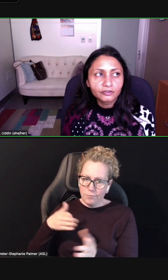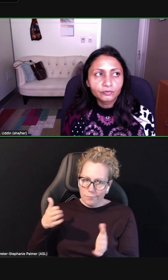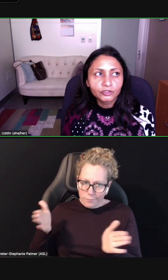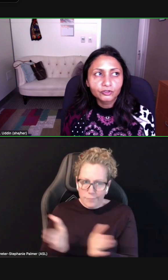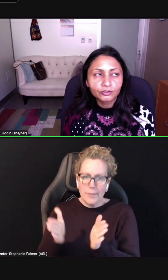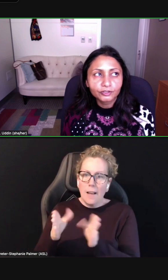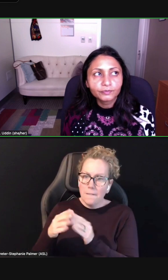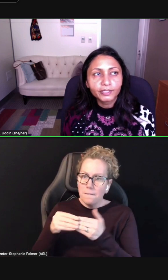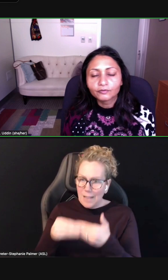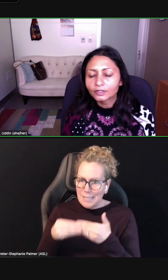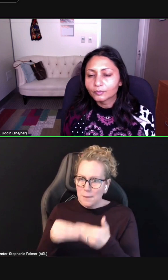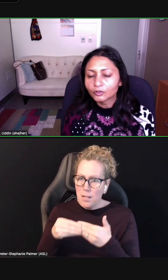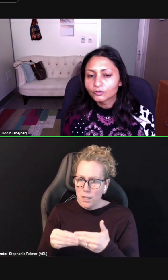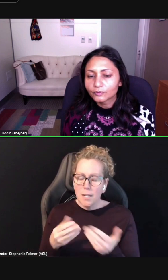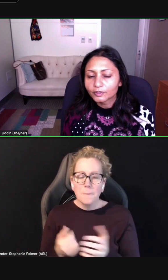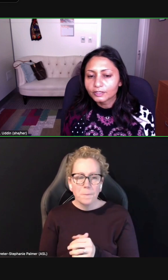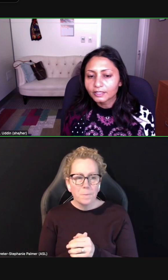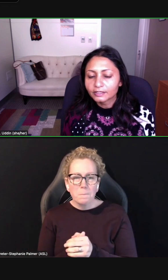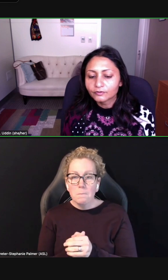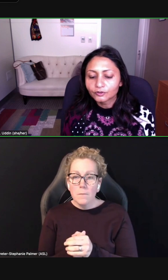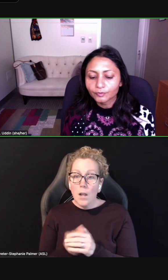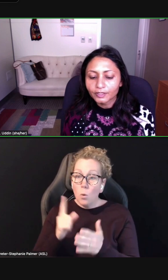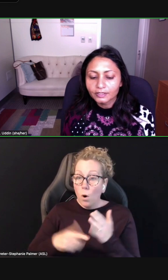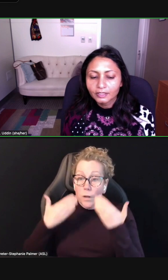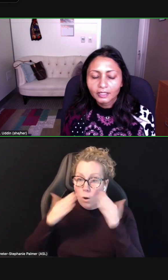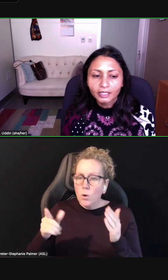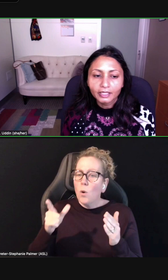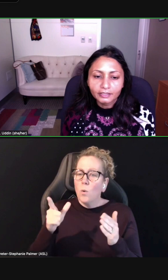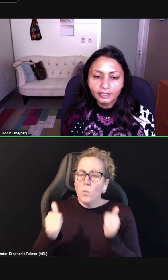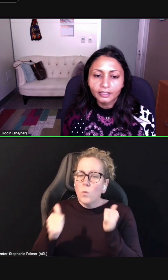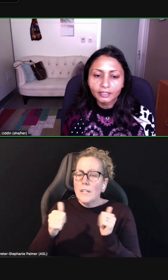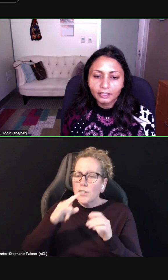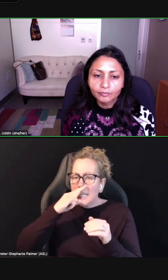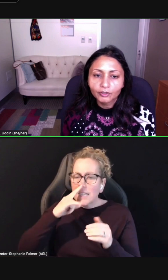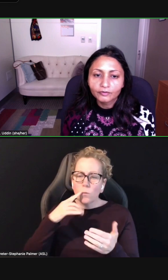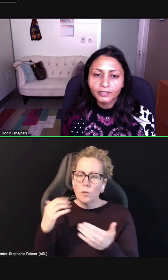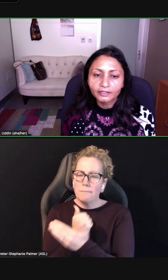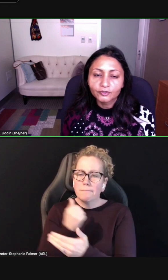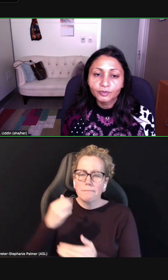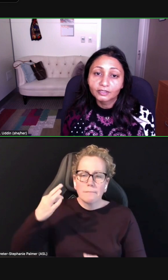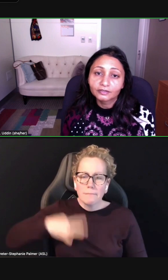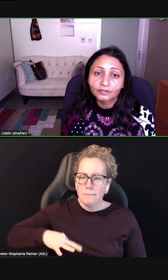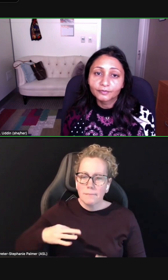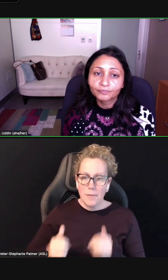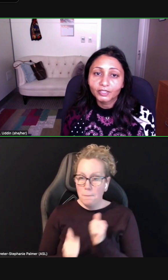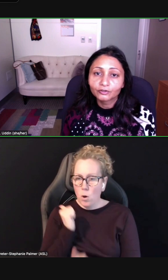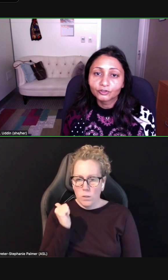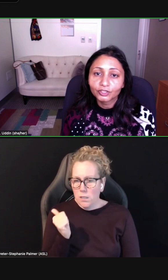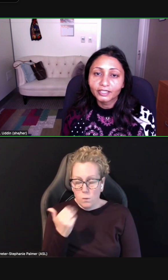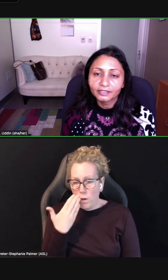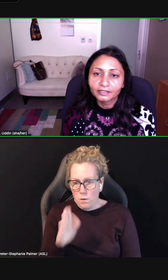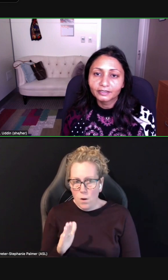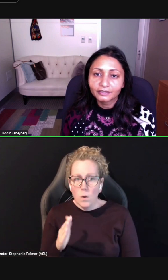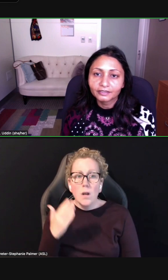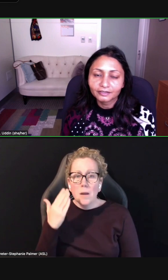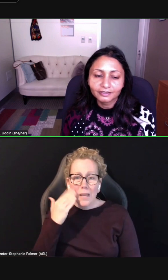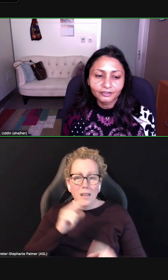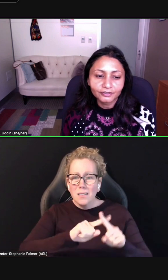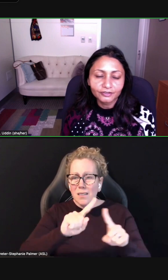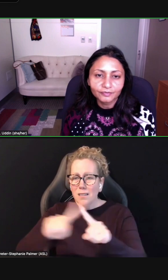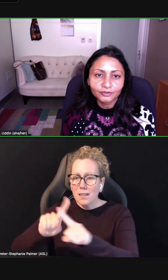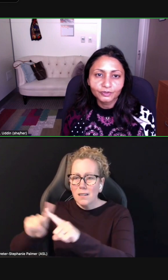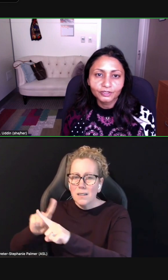yet is which children benefit the most from these kinds of treatments. And part of that is because of the heterogeneity